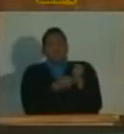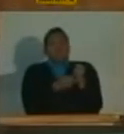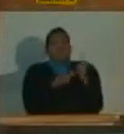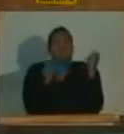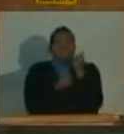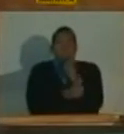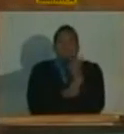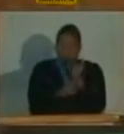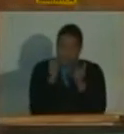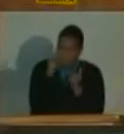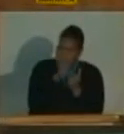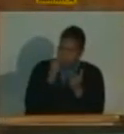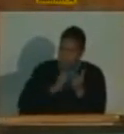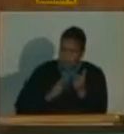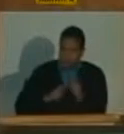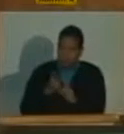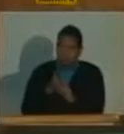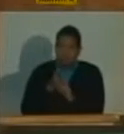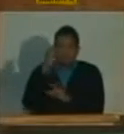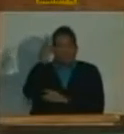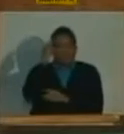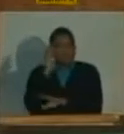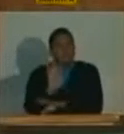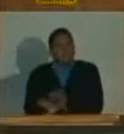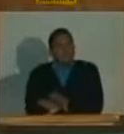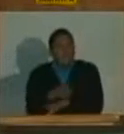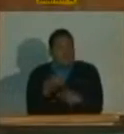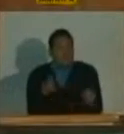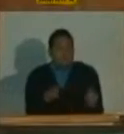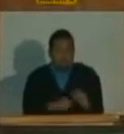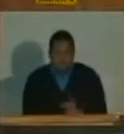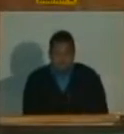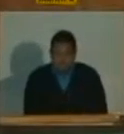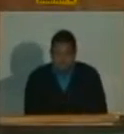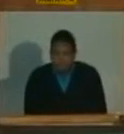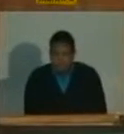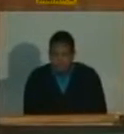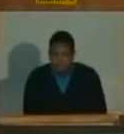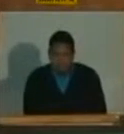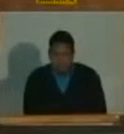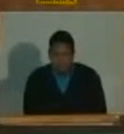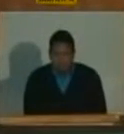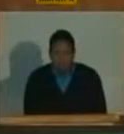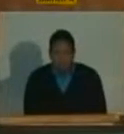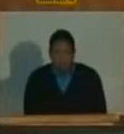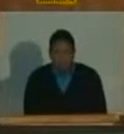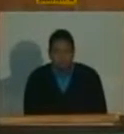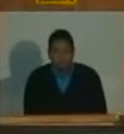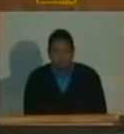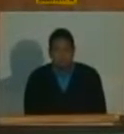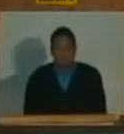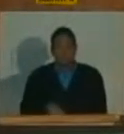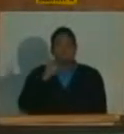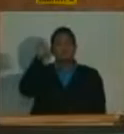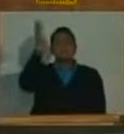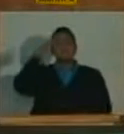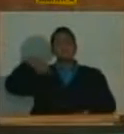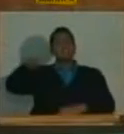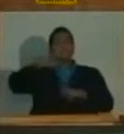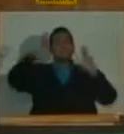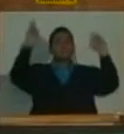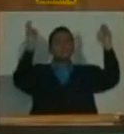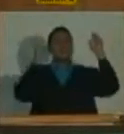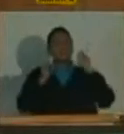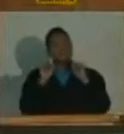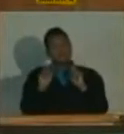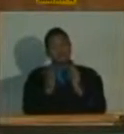the pretext of reasonable force. Mr. Speaker, these are issues which need to